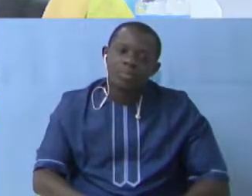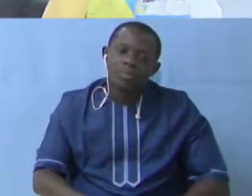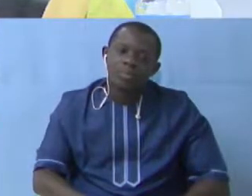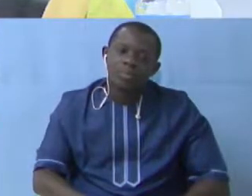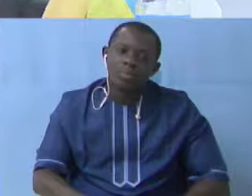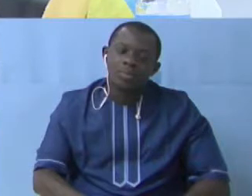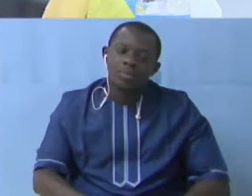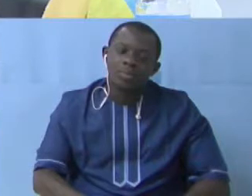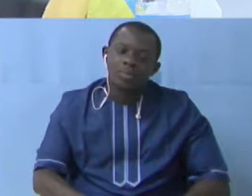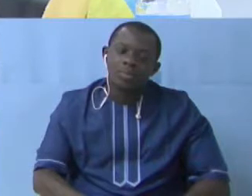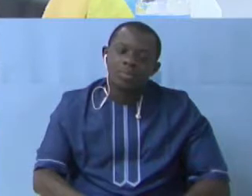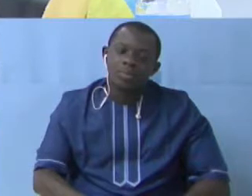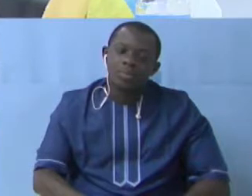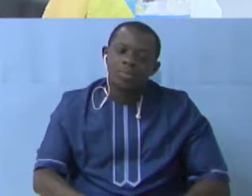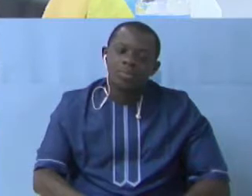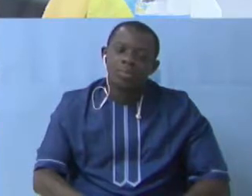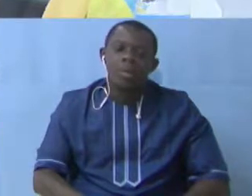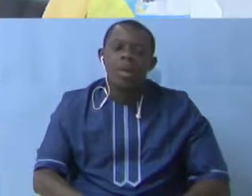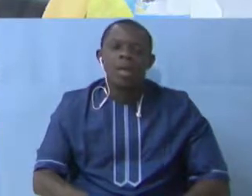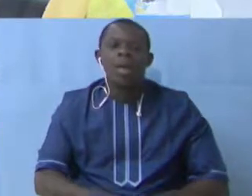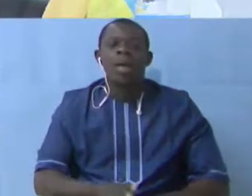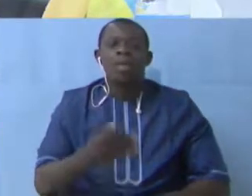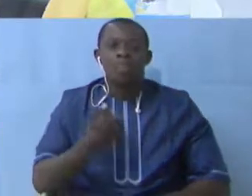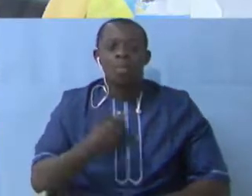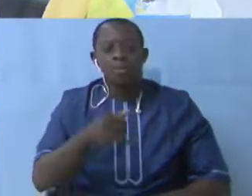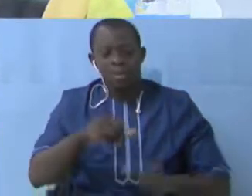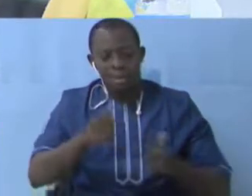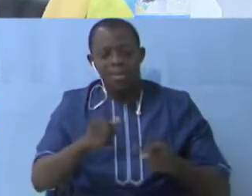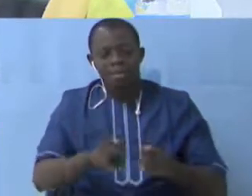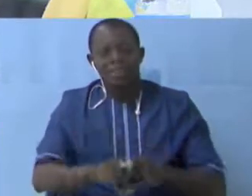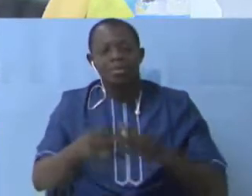So there've been consultations throughout.